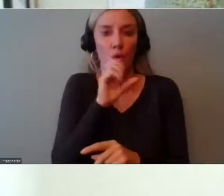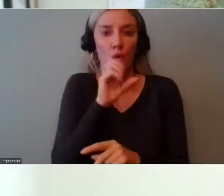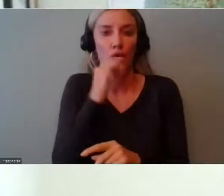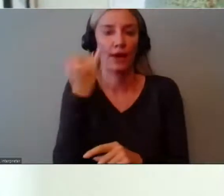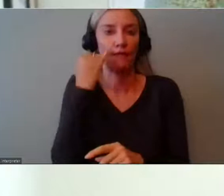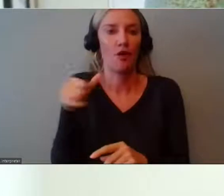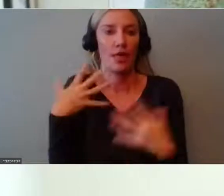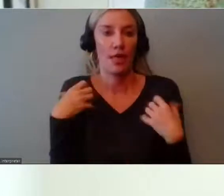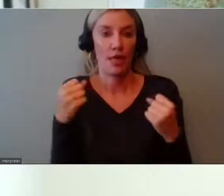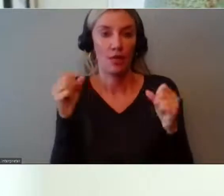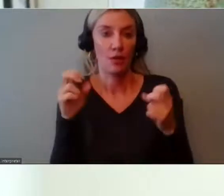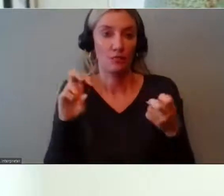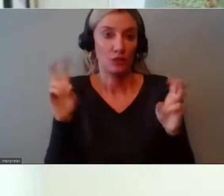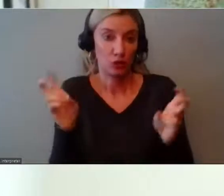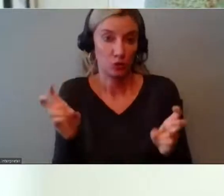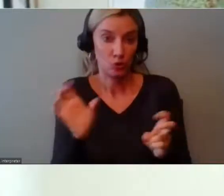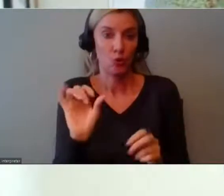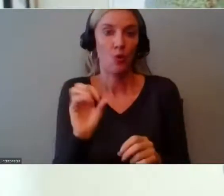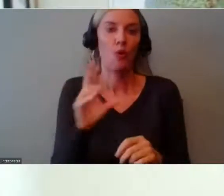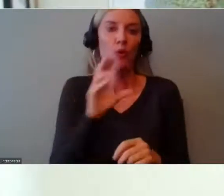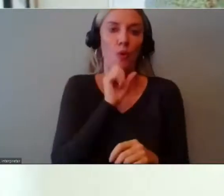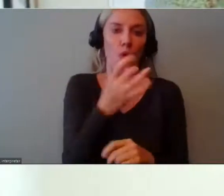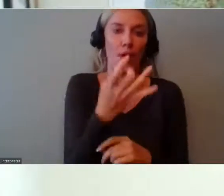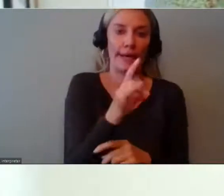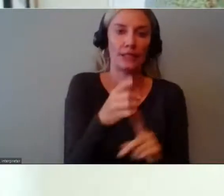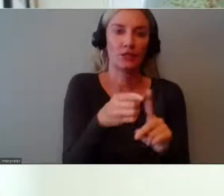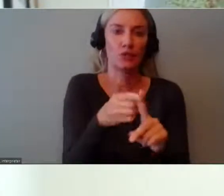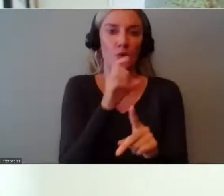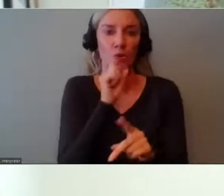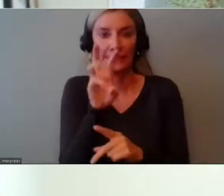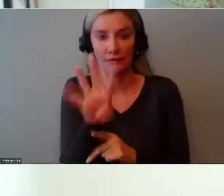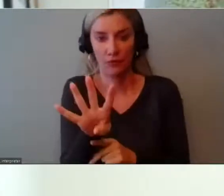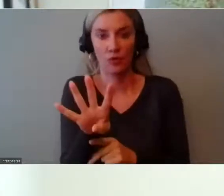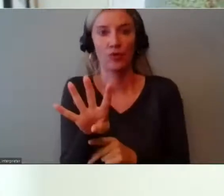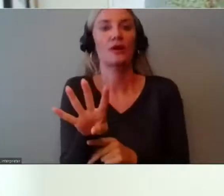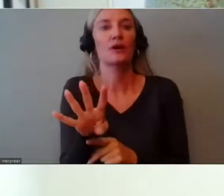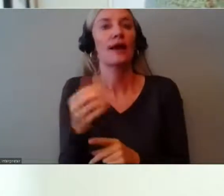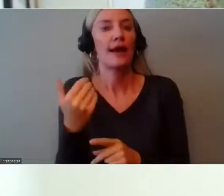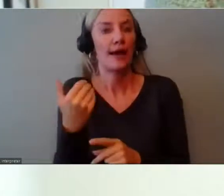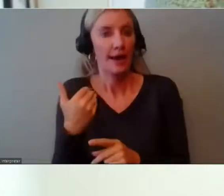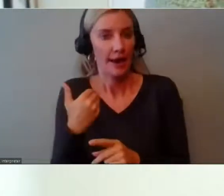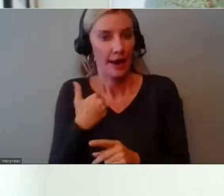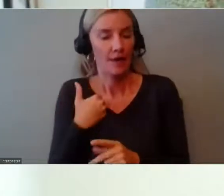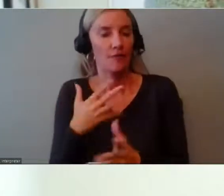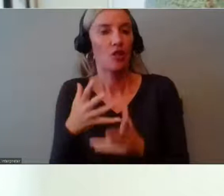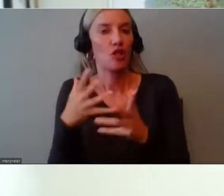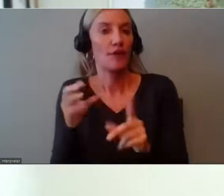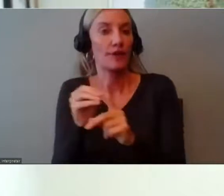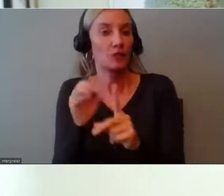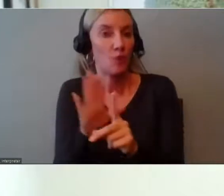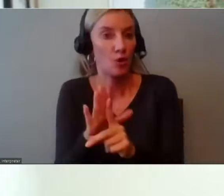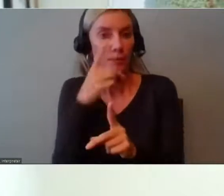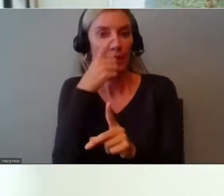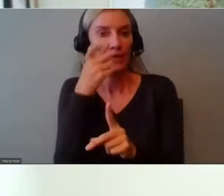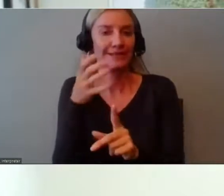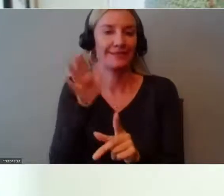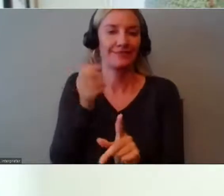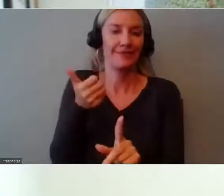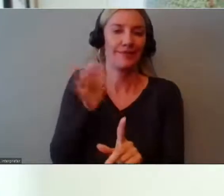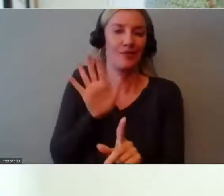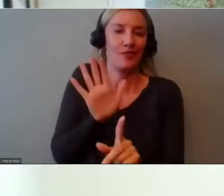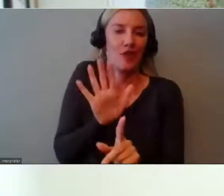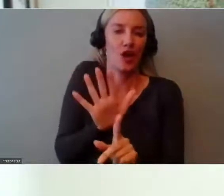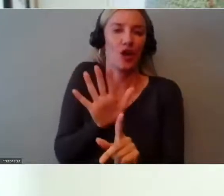and 18 through 64-year-olds who are at increased risk of exposure due to their occupation or